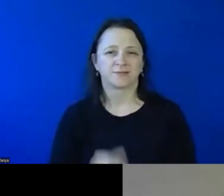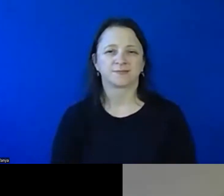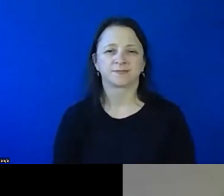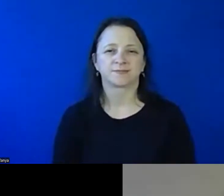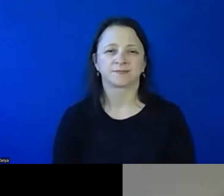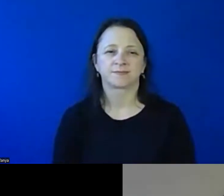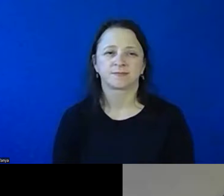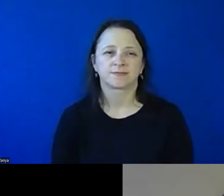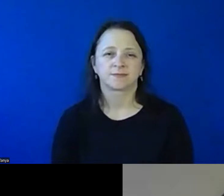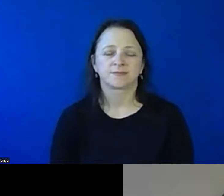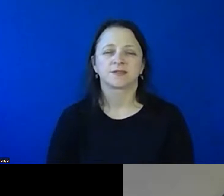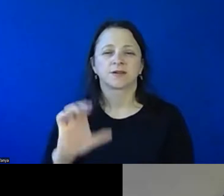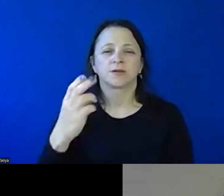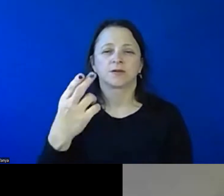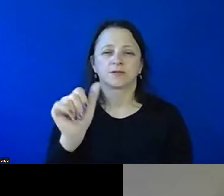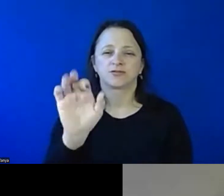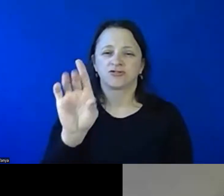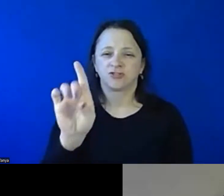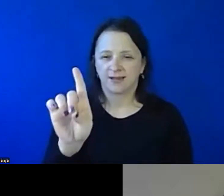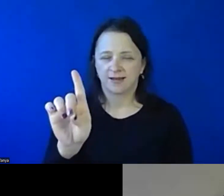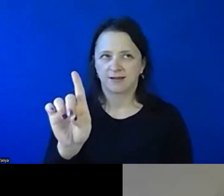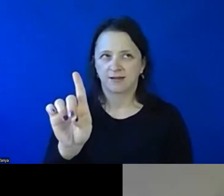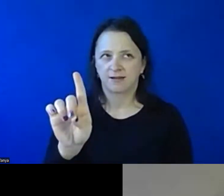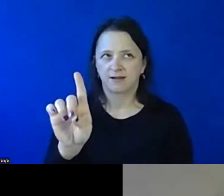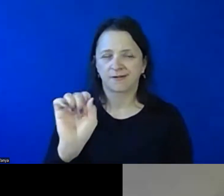So CHAD is